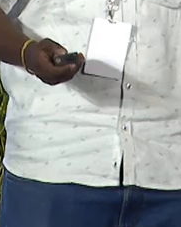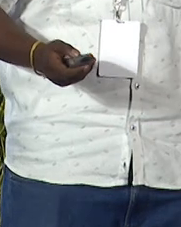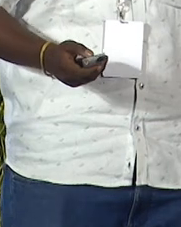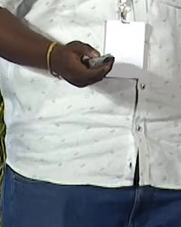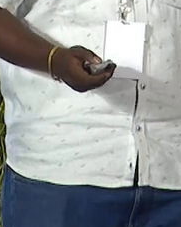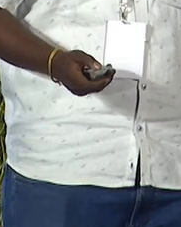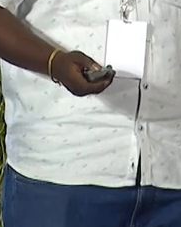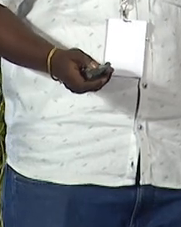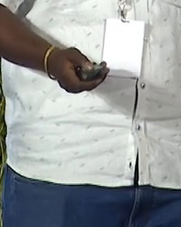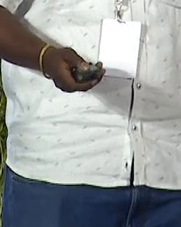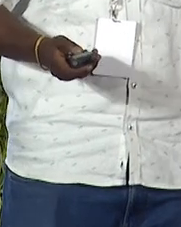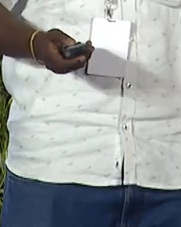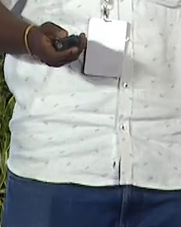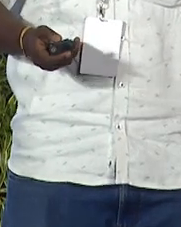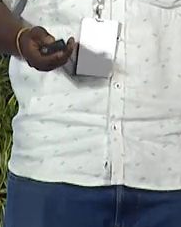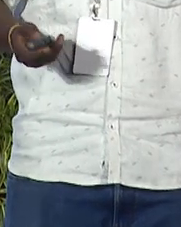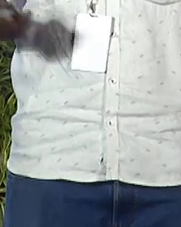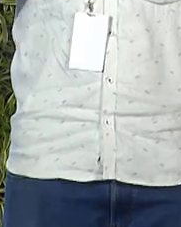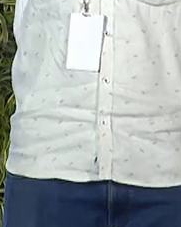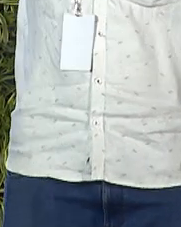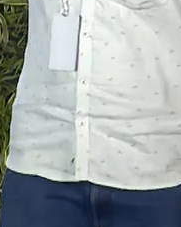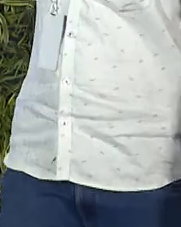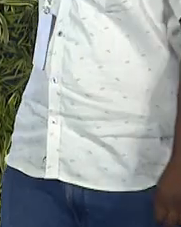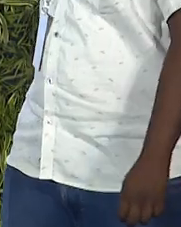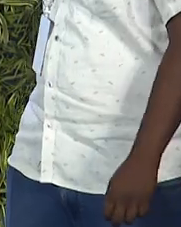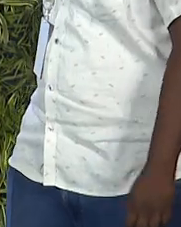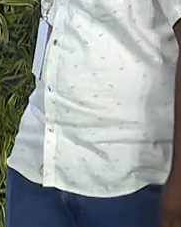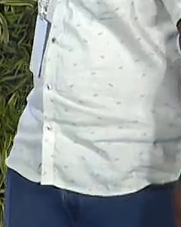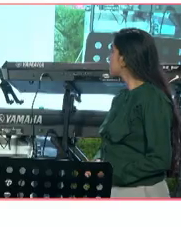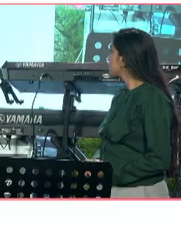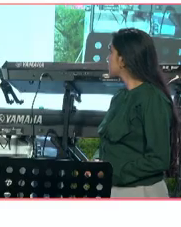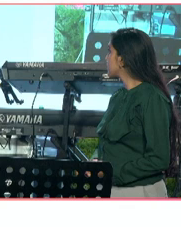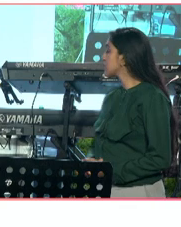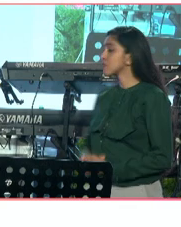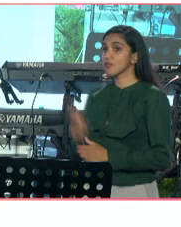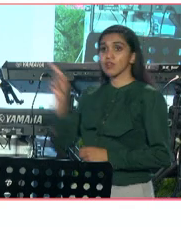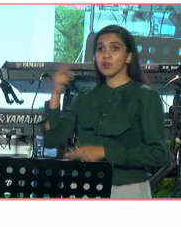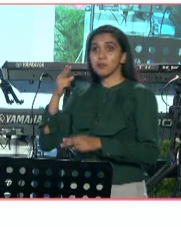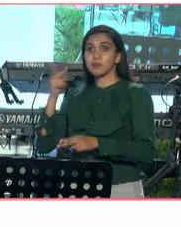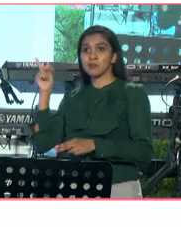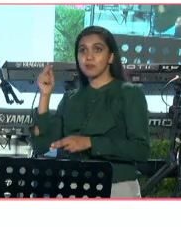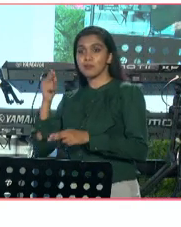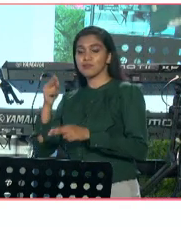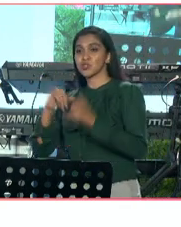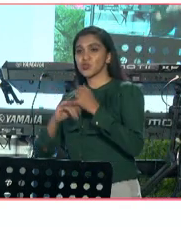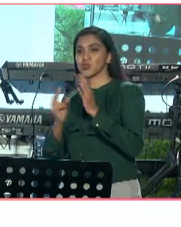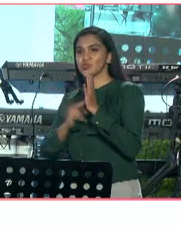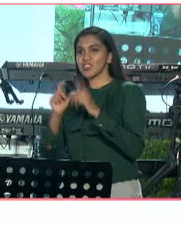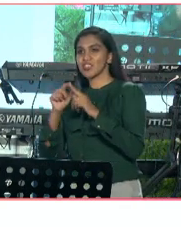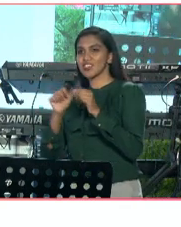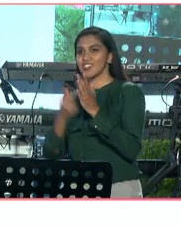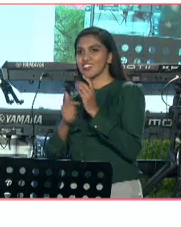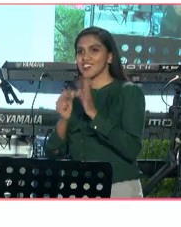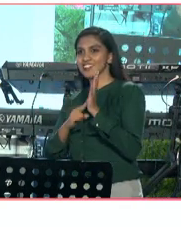we have started working on it. So coming to our work, meet Mr. Sundar. He was born without the ability to